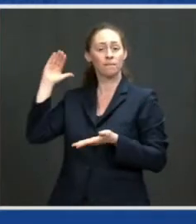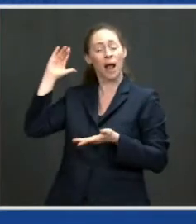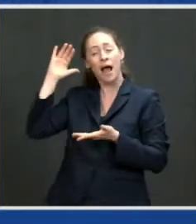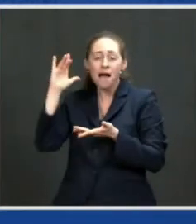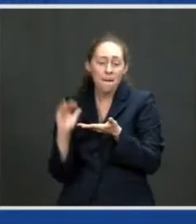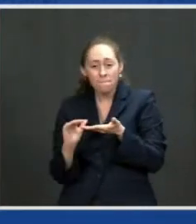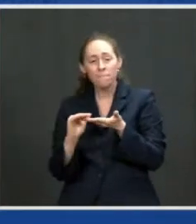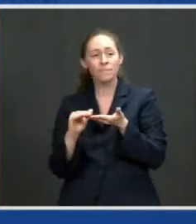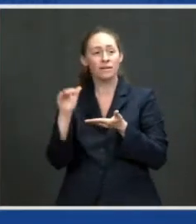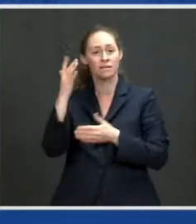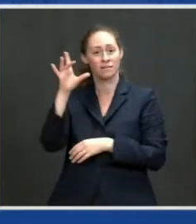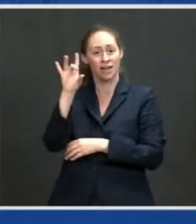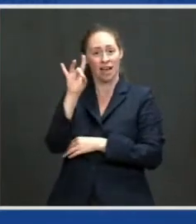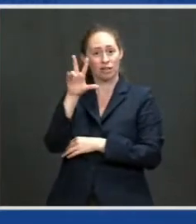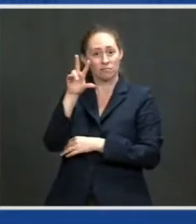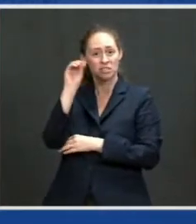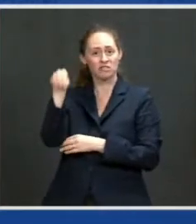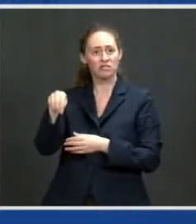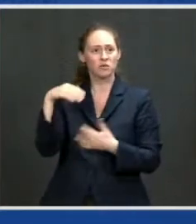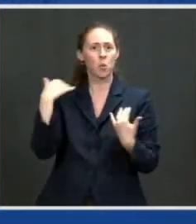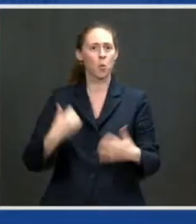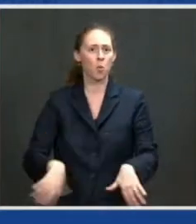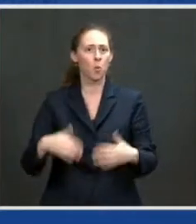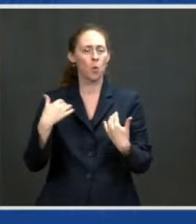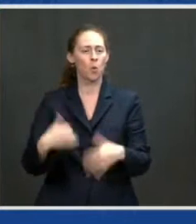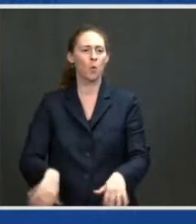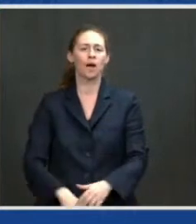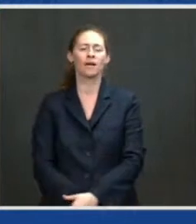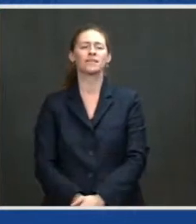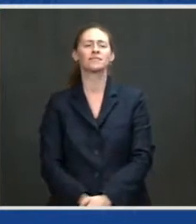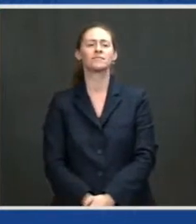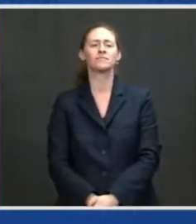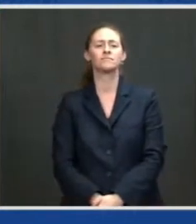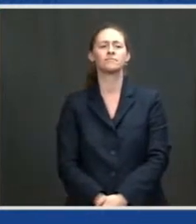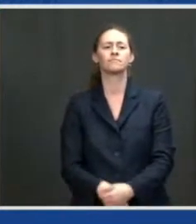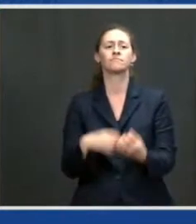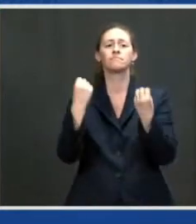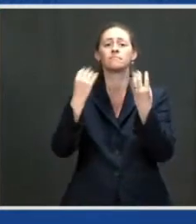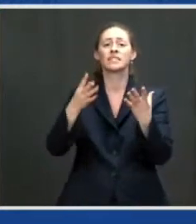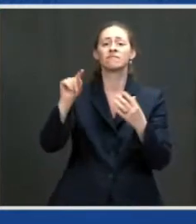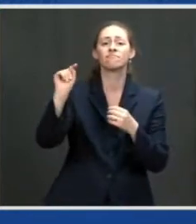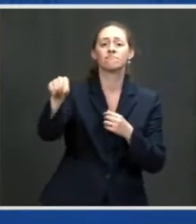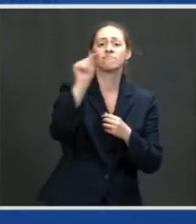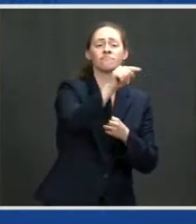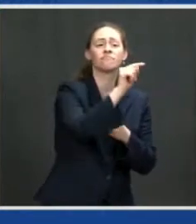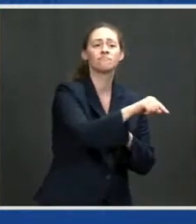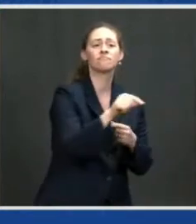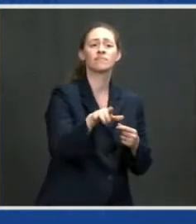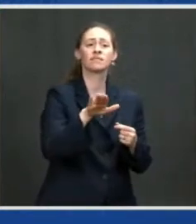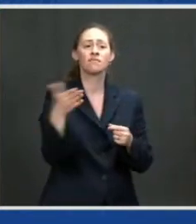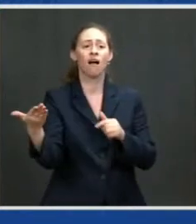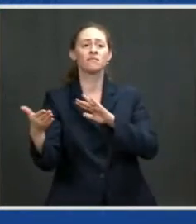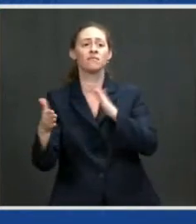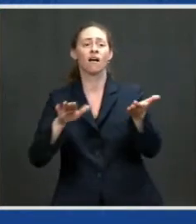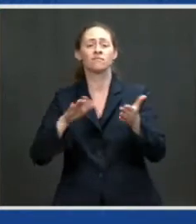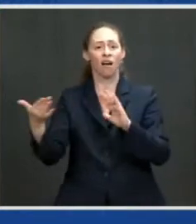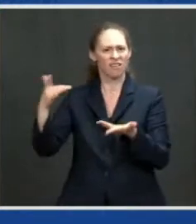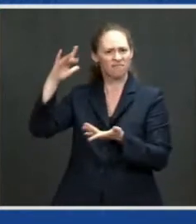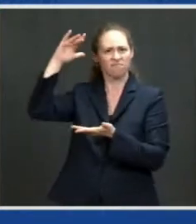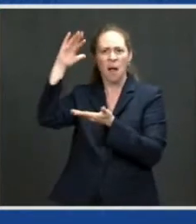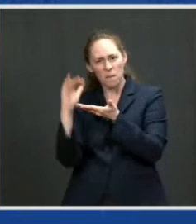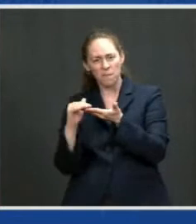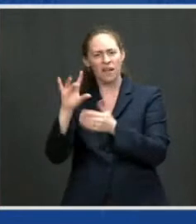cases, down. The number of deaths has fallen by 85%.